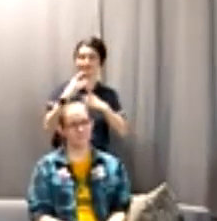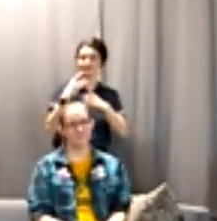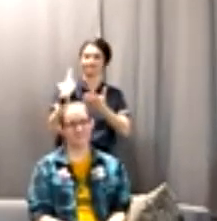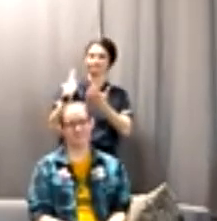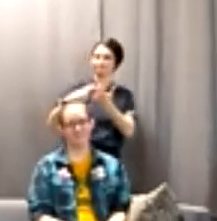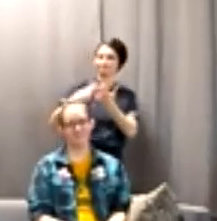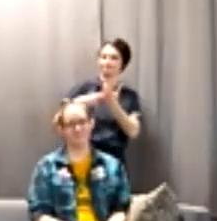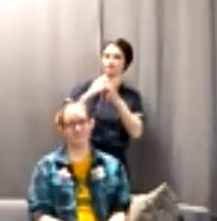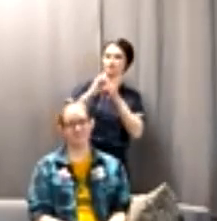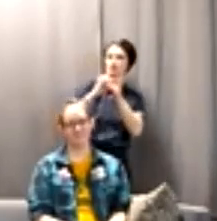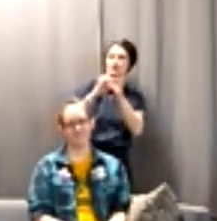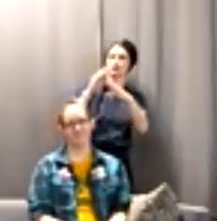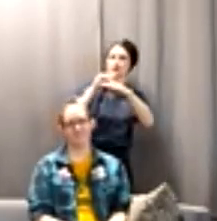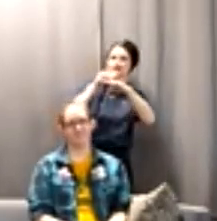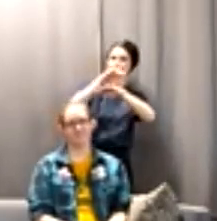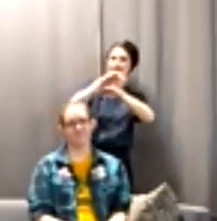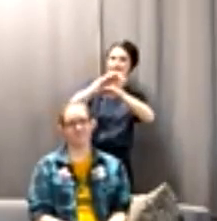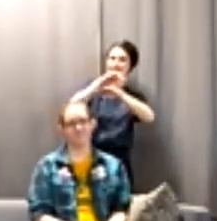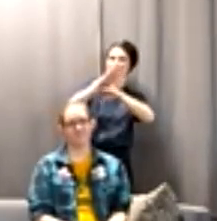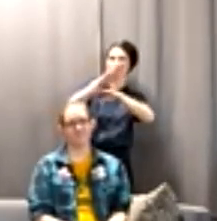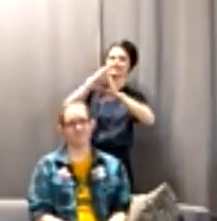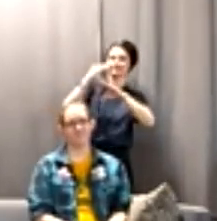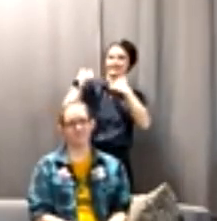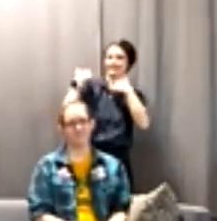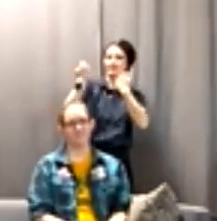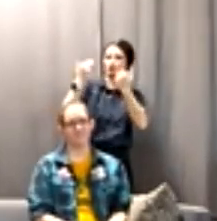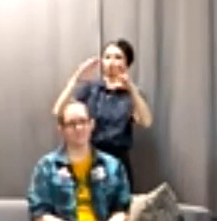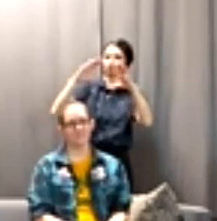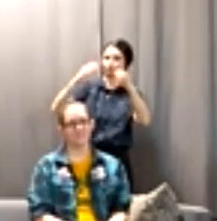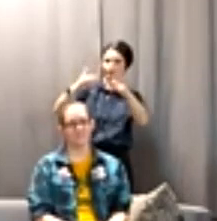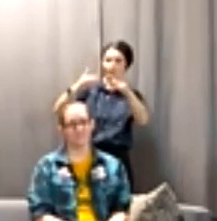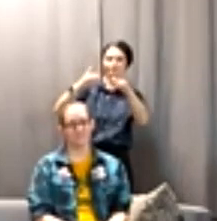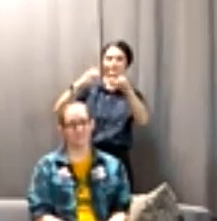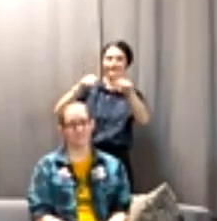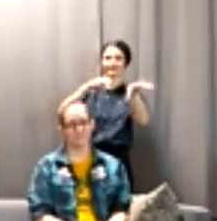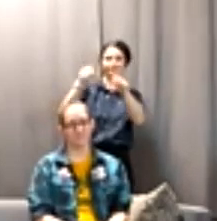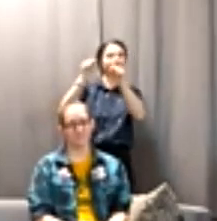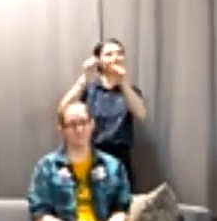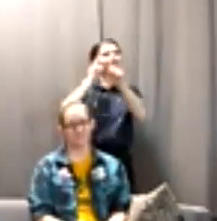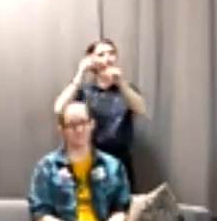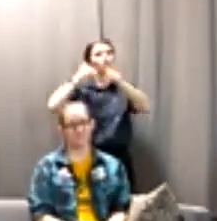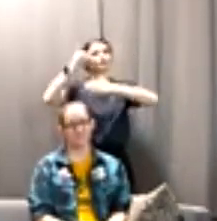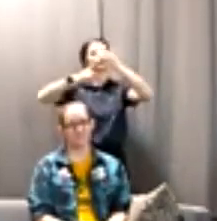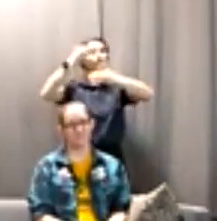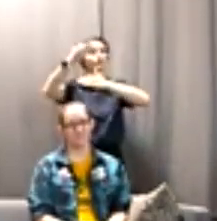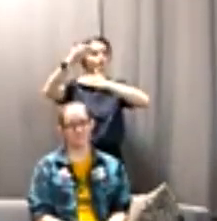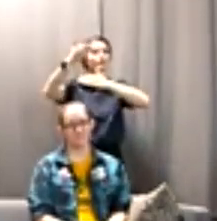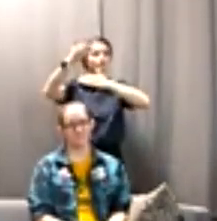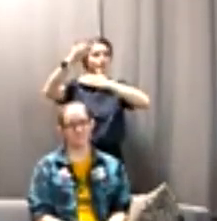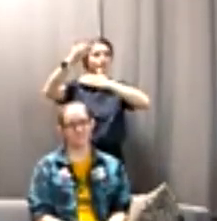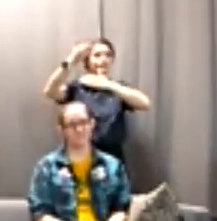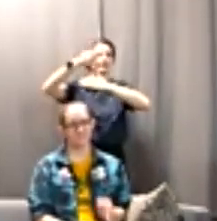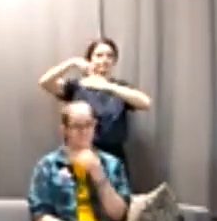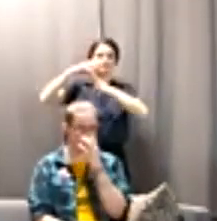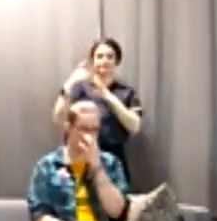of advice of what younger generations can do when moving forward, as obviously